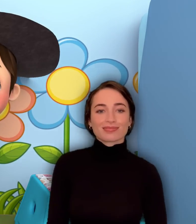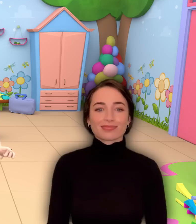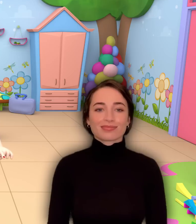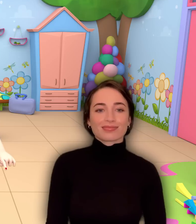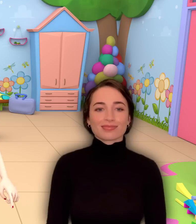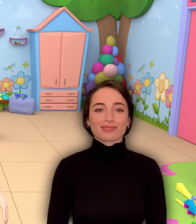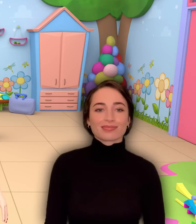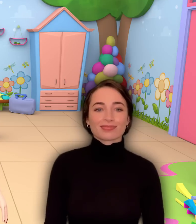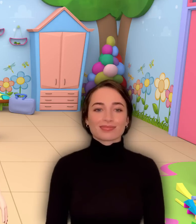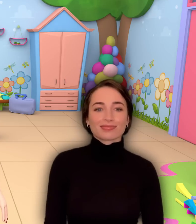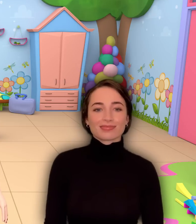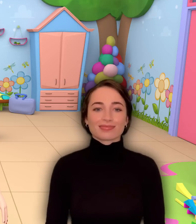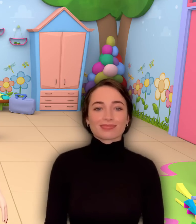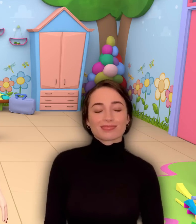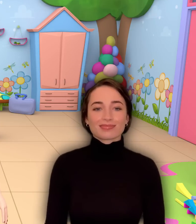e-o